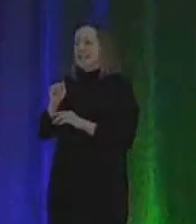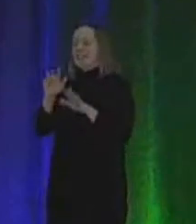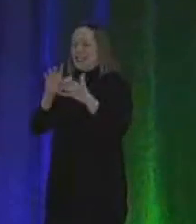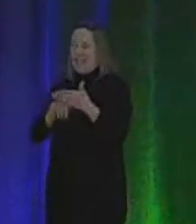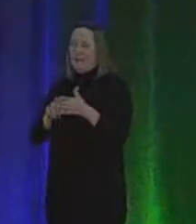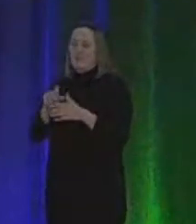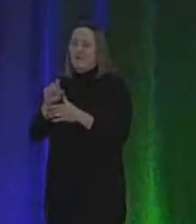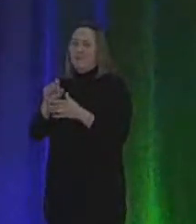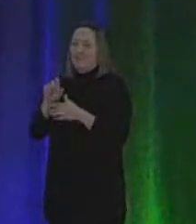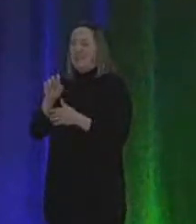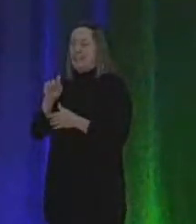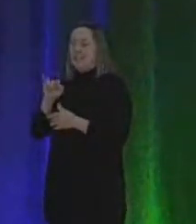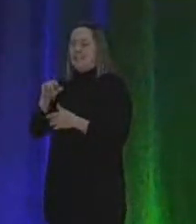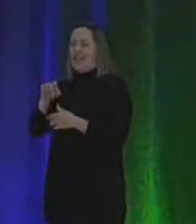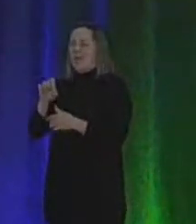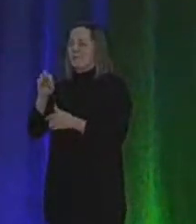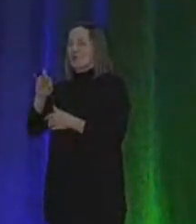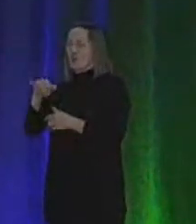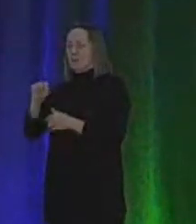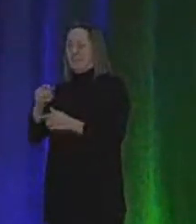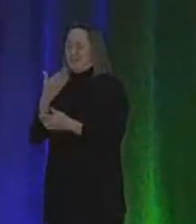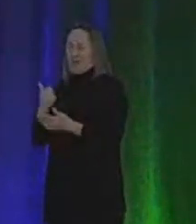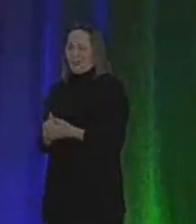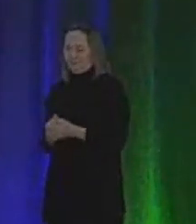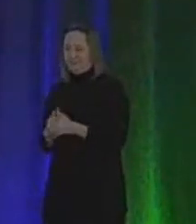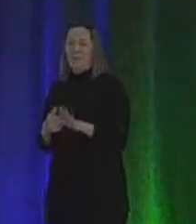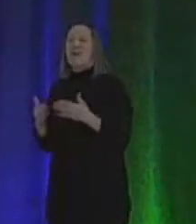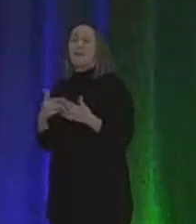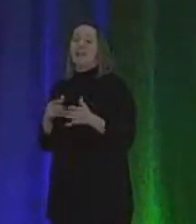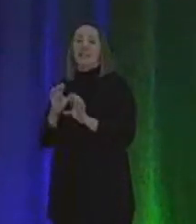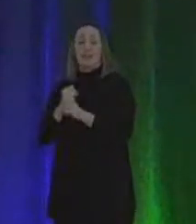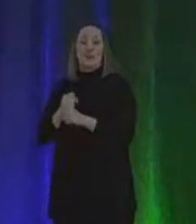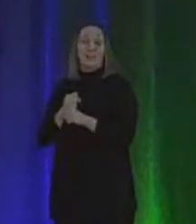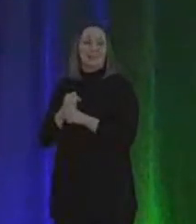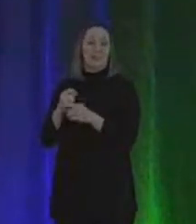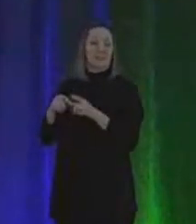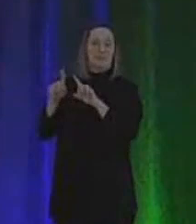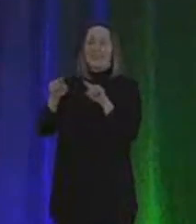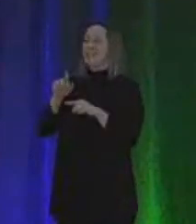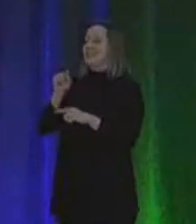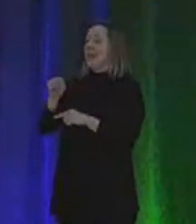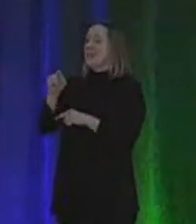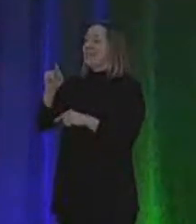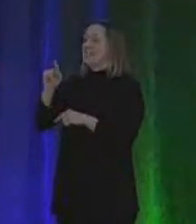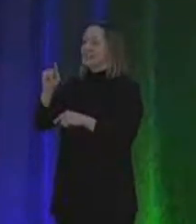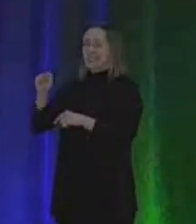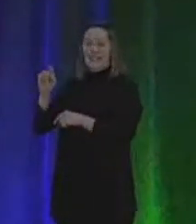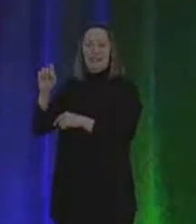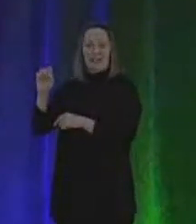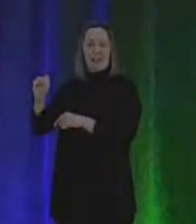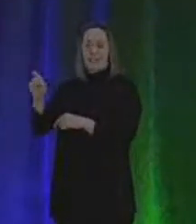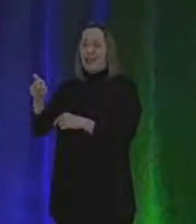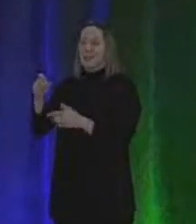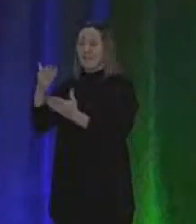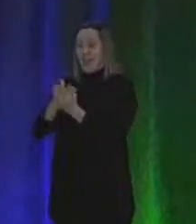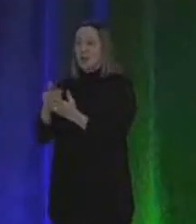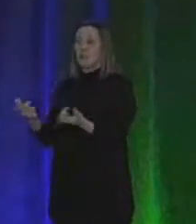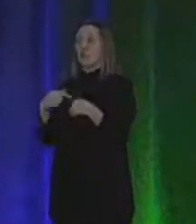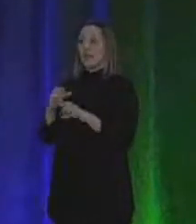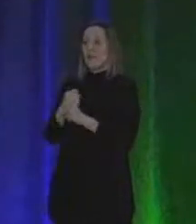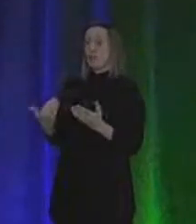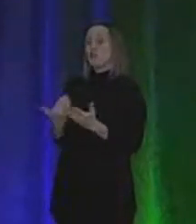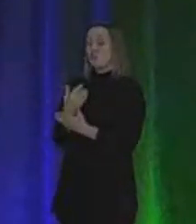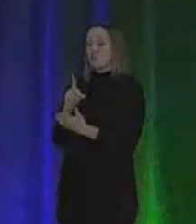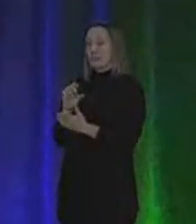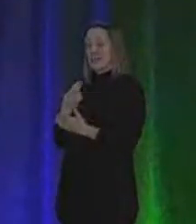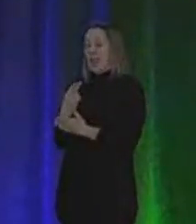So dashboard, so in the pages folder, you create your dashboard.tsx file. In the new app router, you create a dashboard